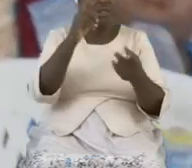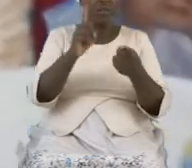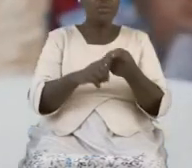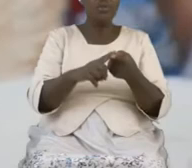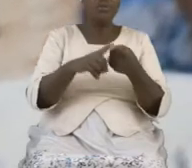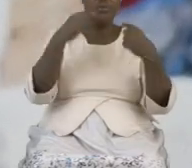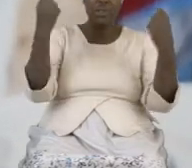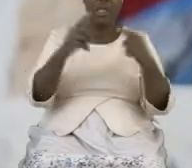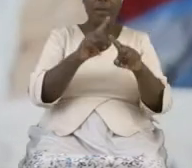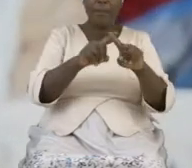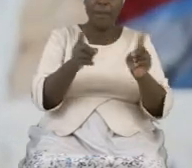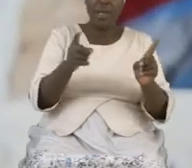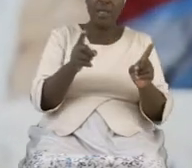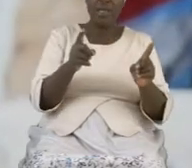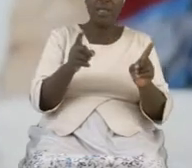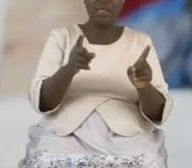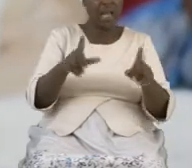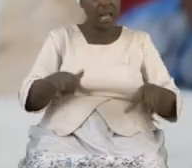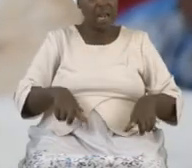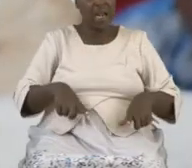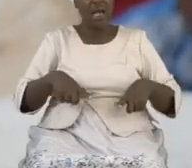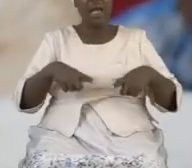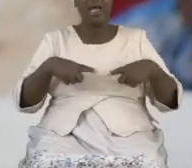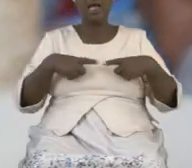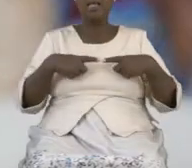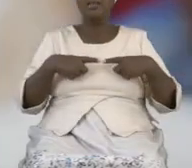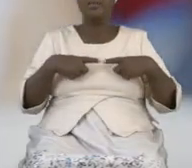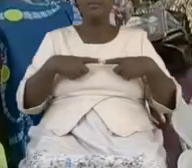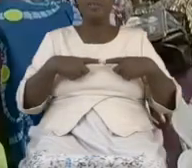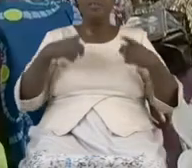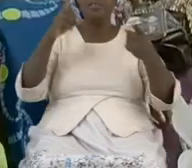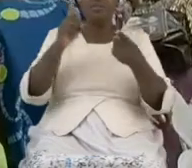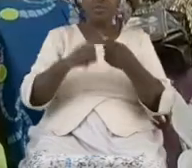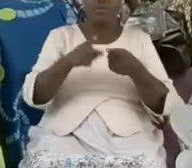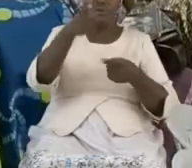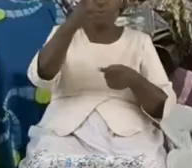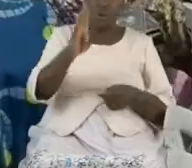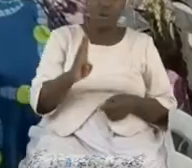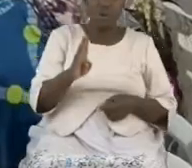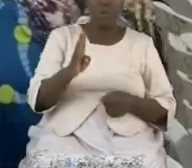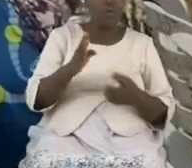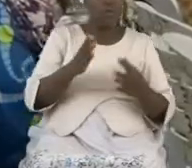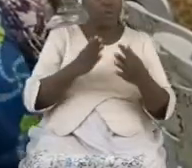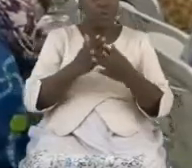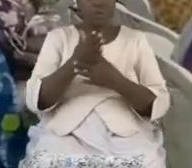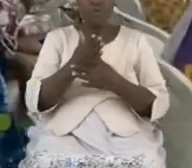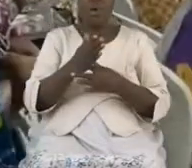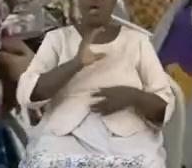but alive unto God through our